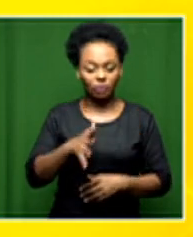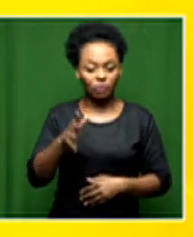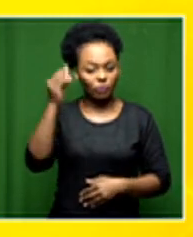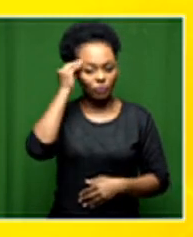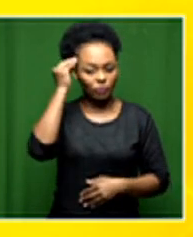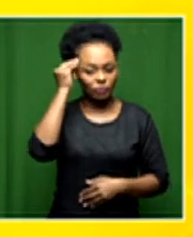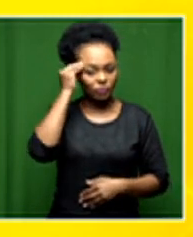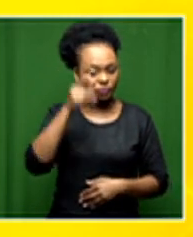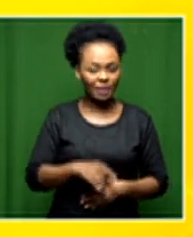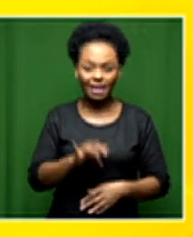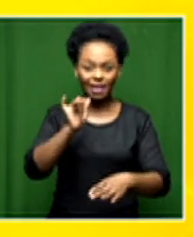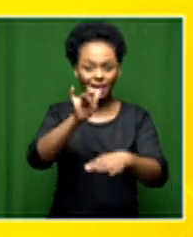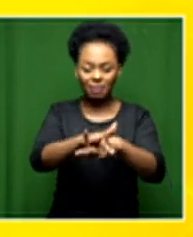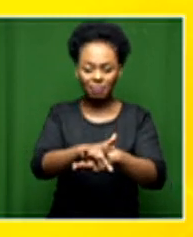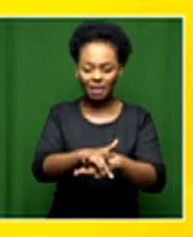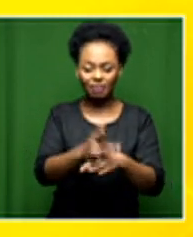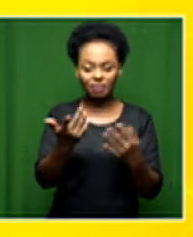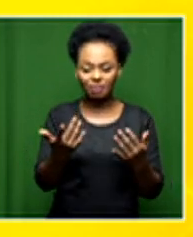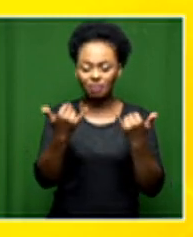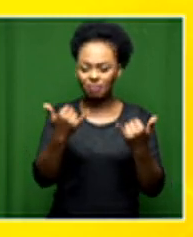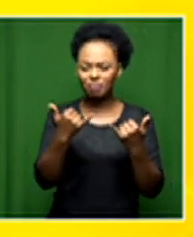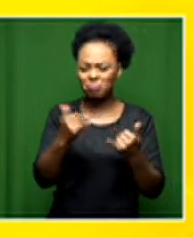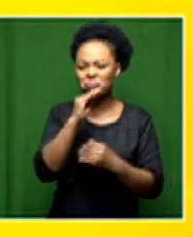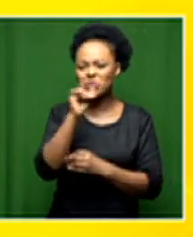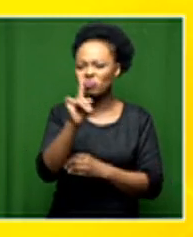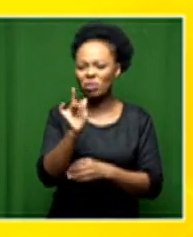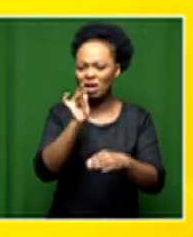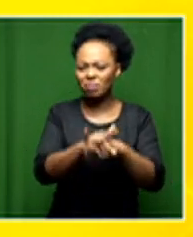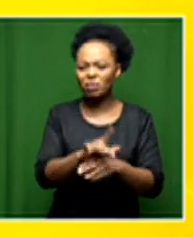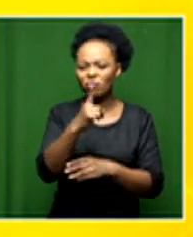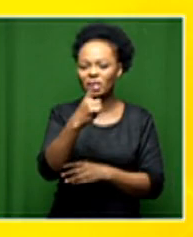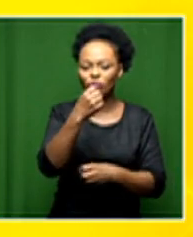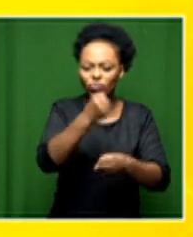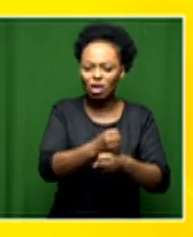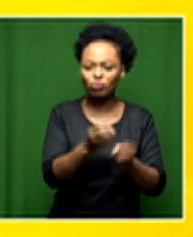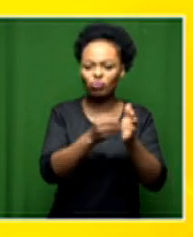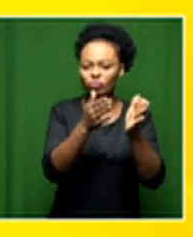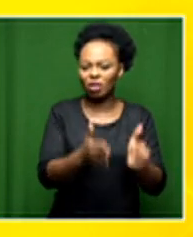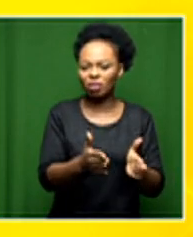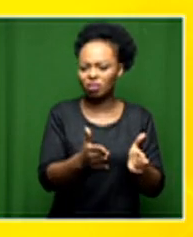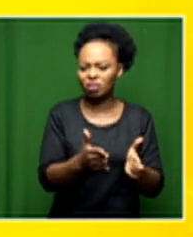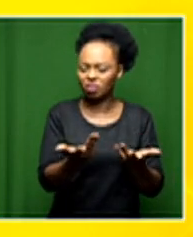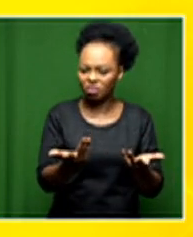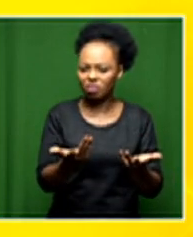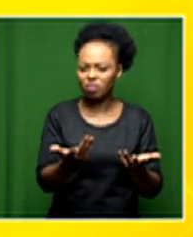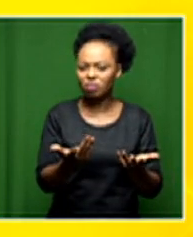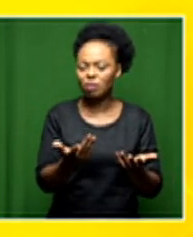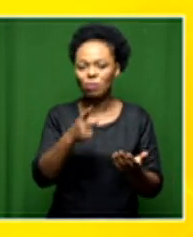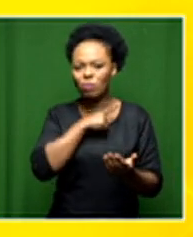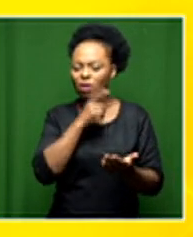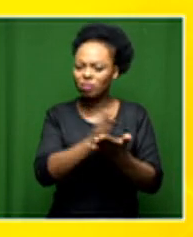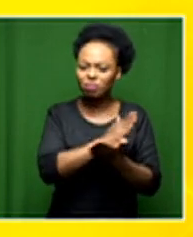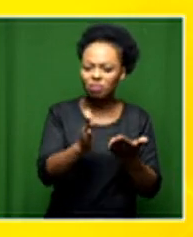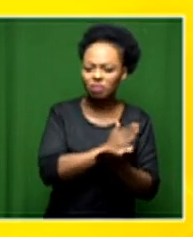exactly what the impact of that shortfall means for first-year students in particular, and of course just looking at some